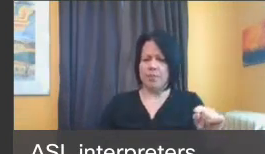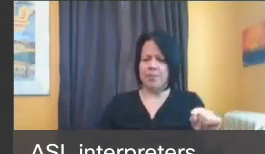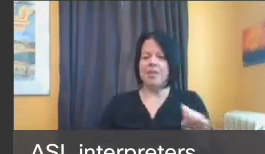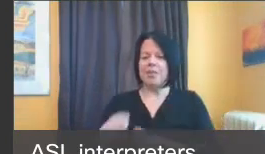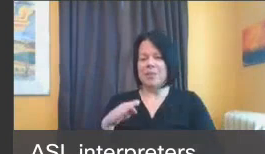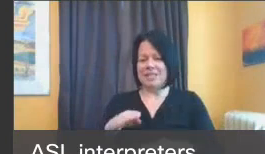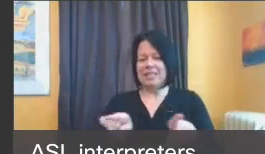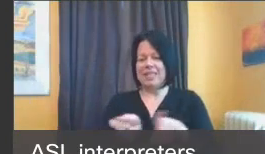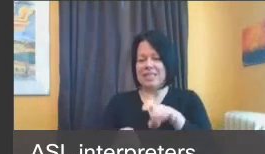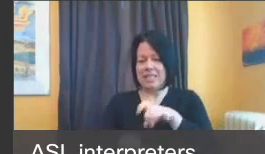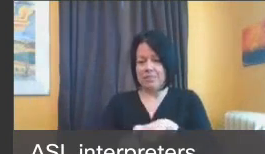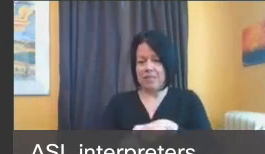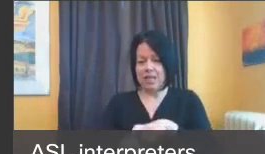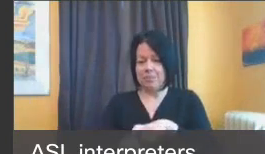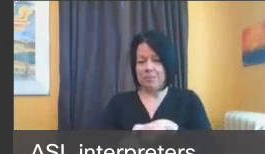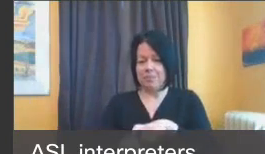same time as the